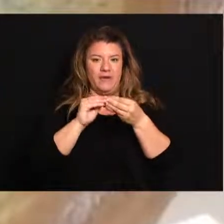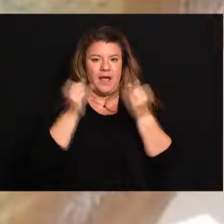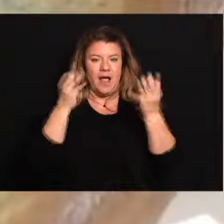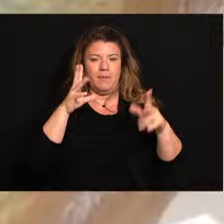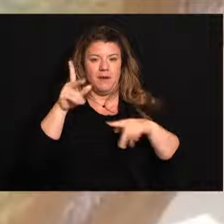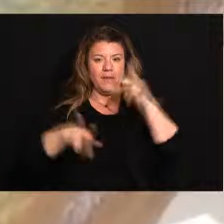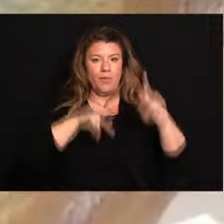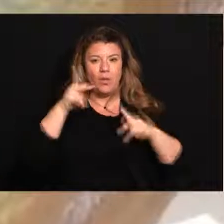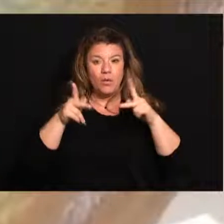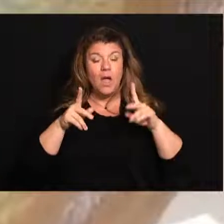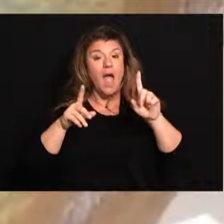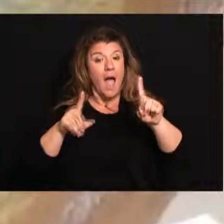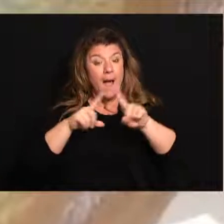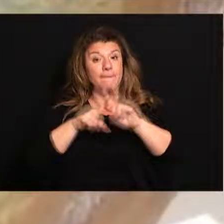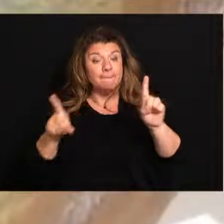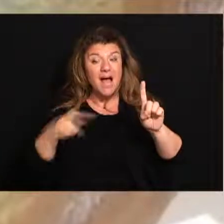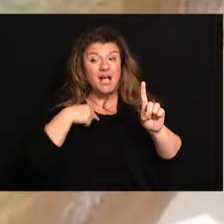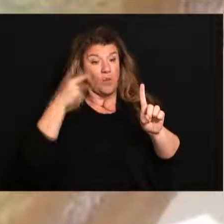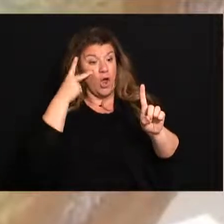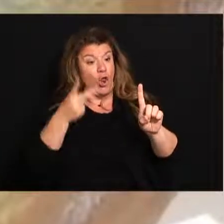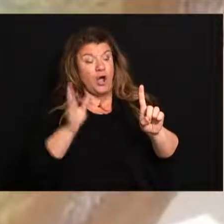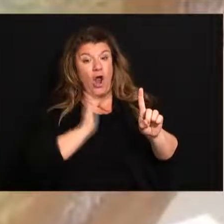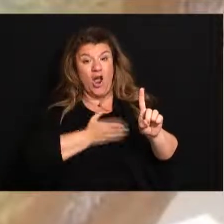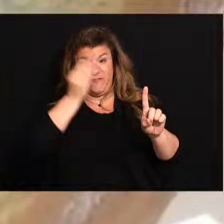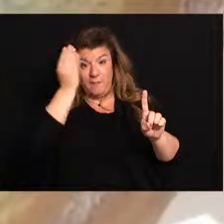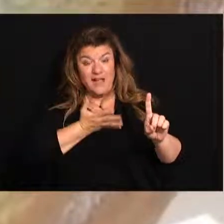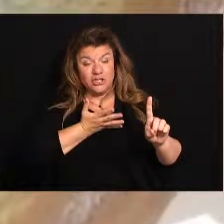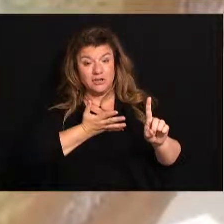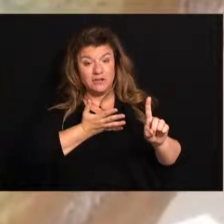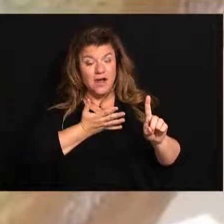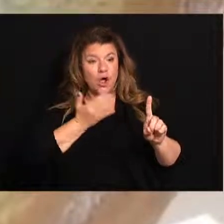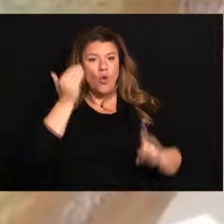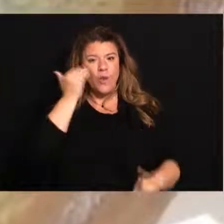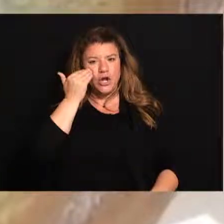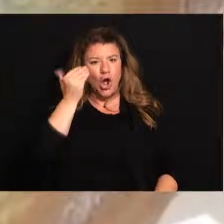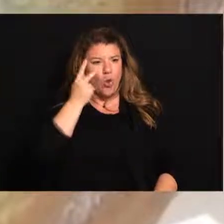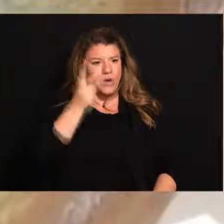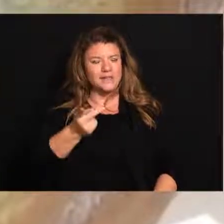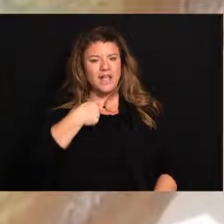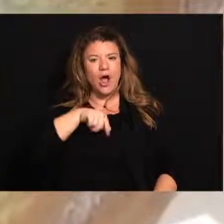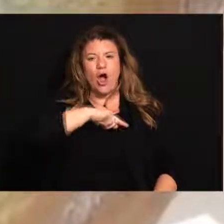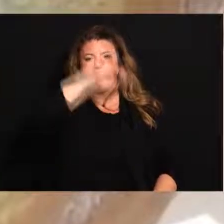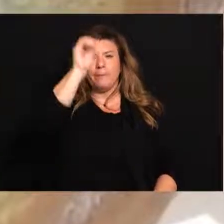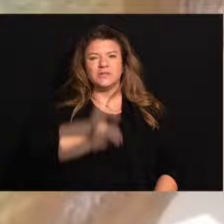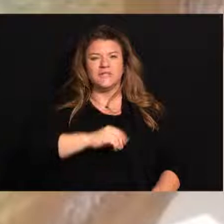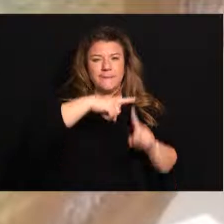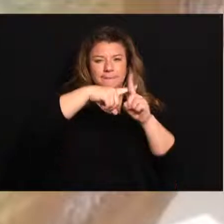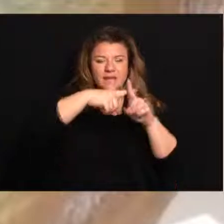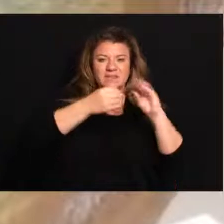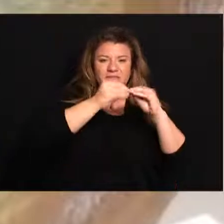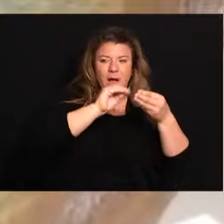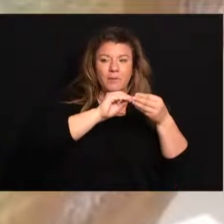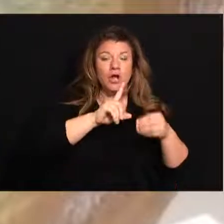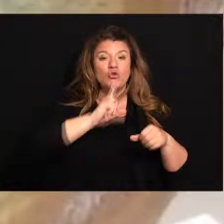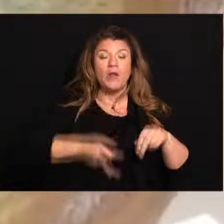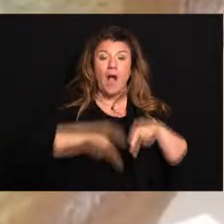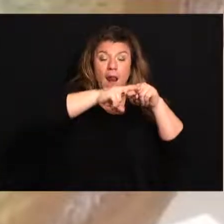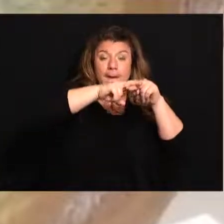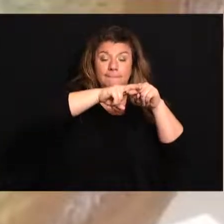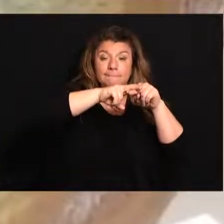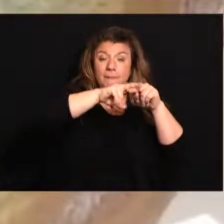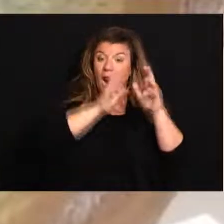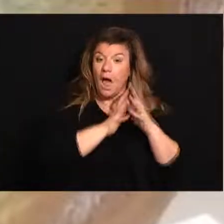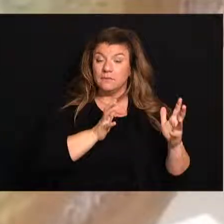cases. But as we look at our own data, Charles, we see that our percent positive rate has really gone up pretty